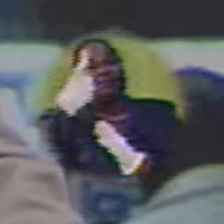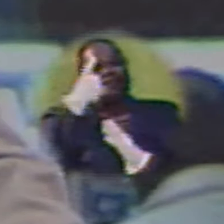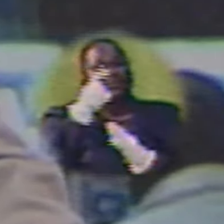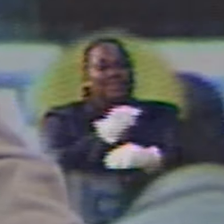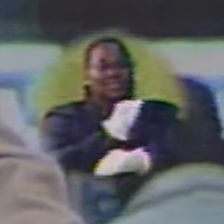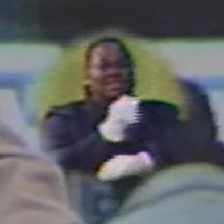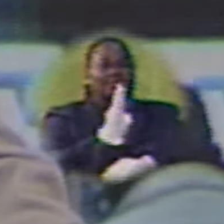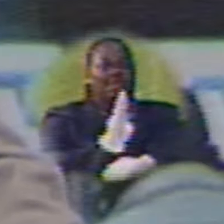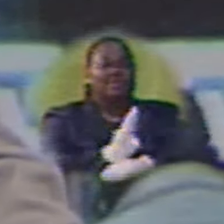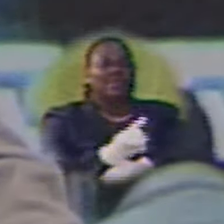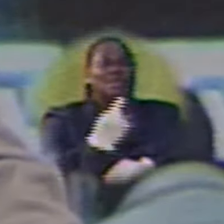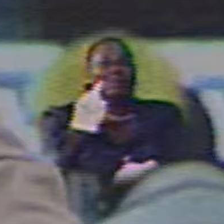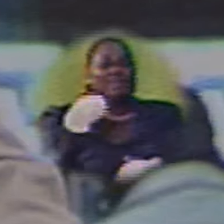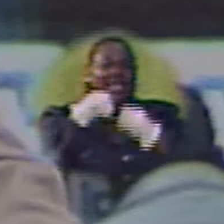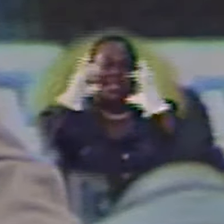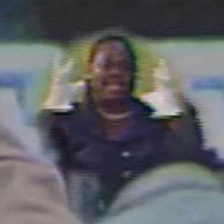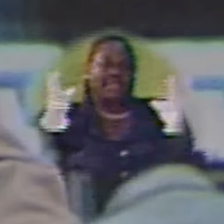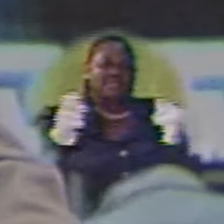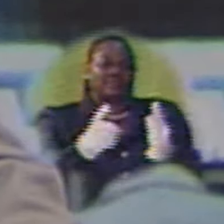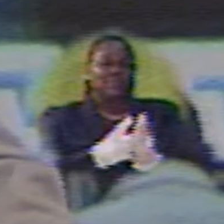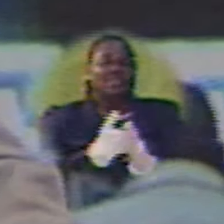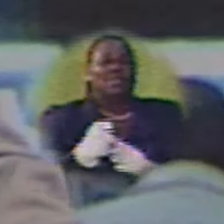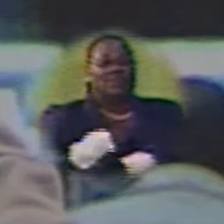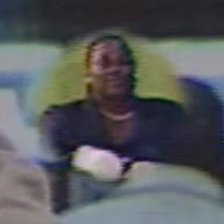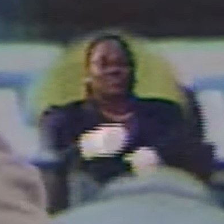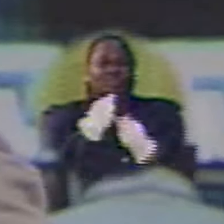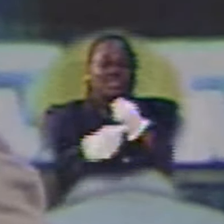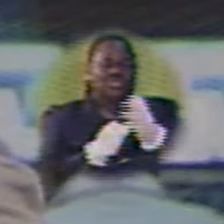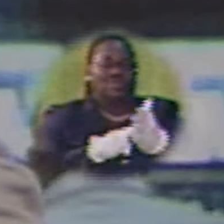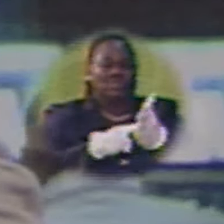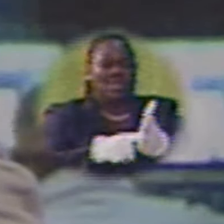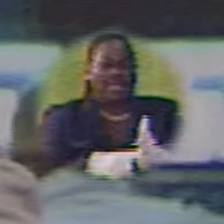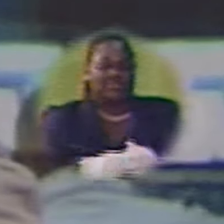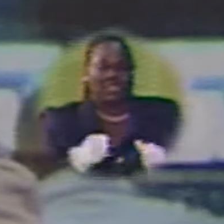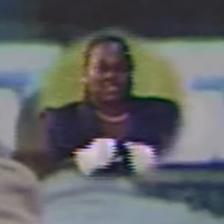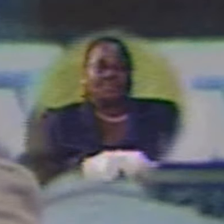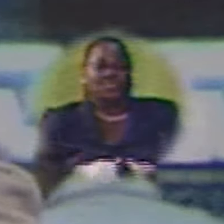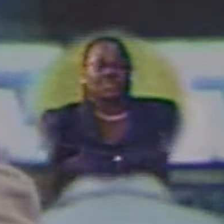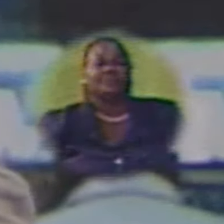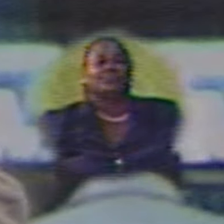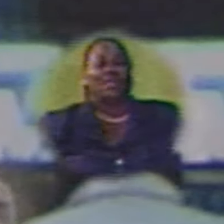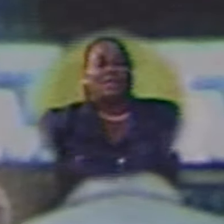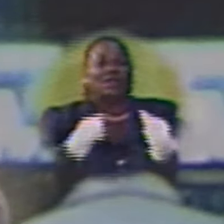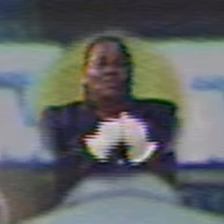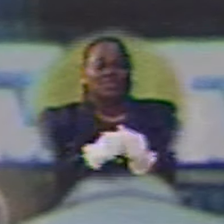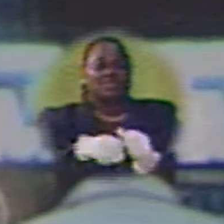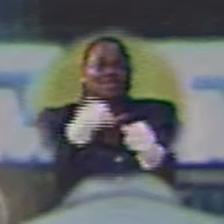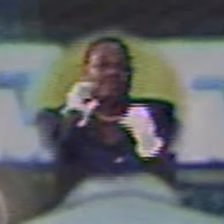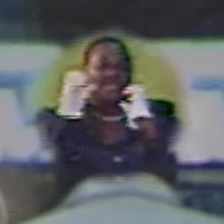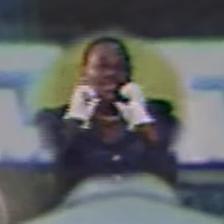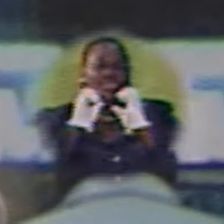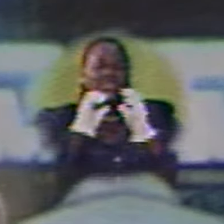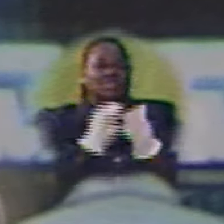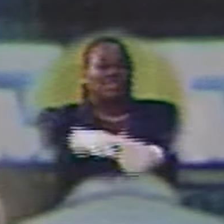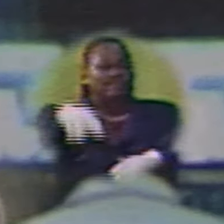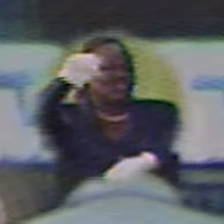Island Nation. One of the highlights of the week will be a trade show and exhibition. According to communications coordinator within